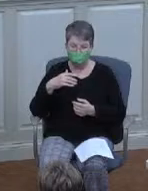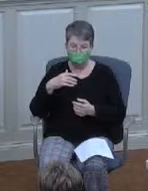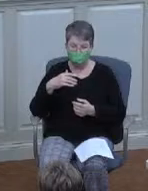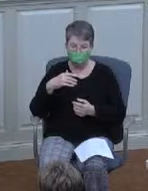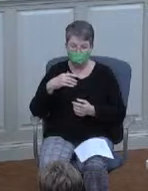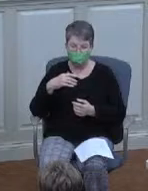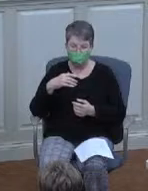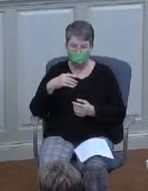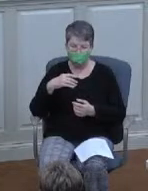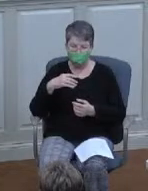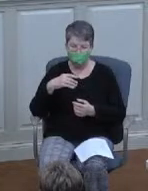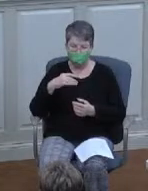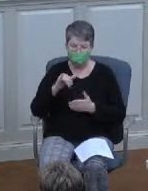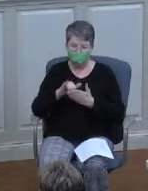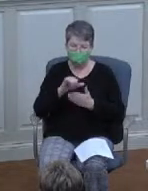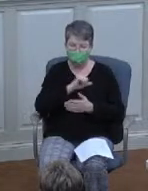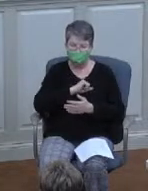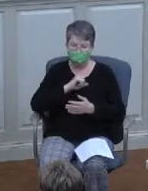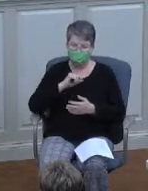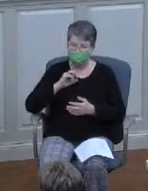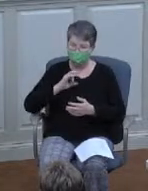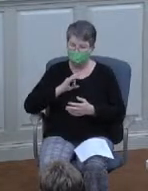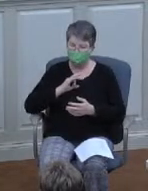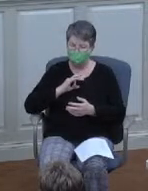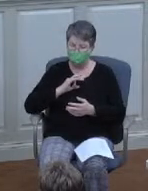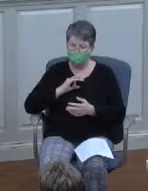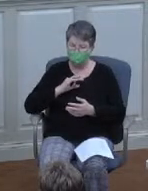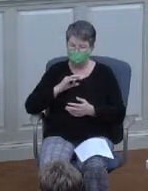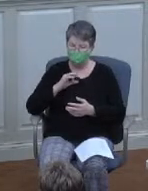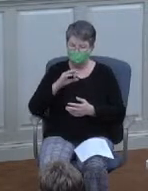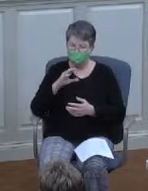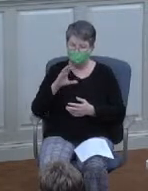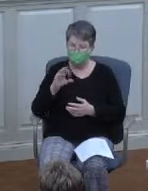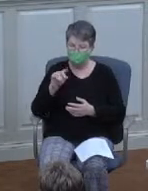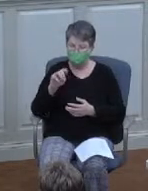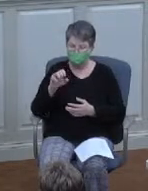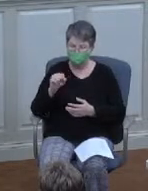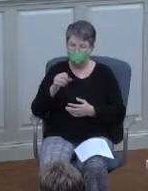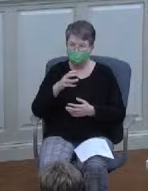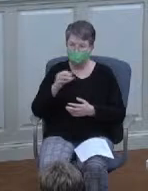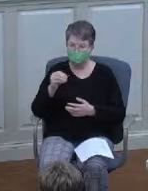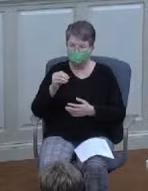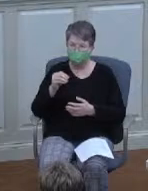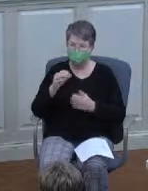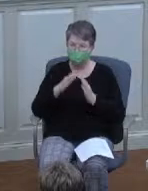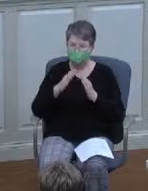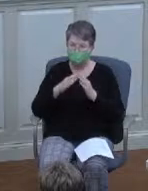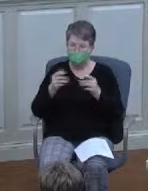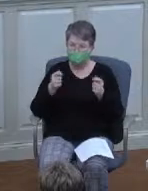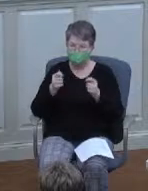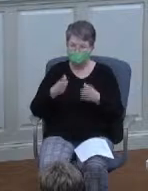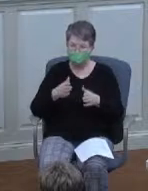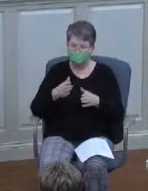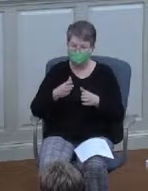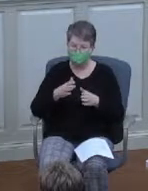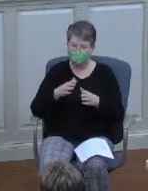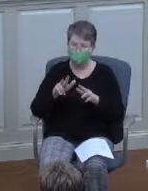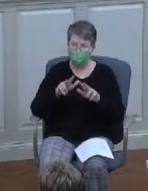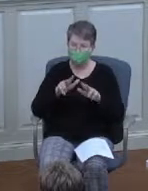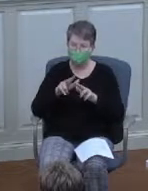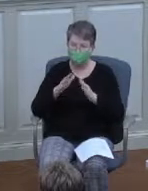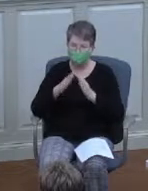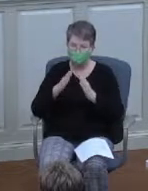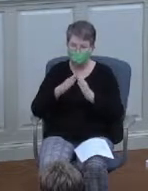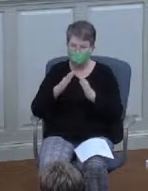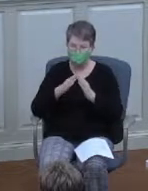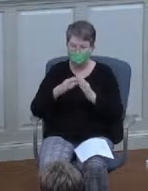that the staff from codes and the city manager walk the town and